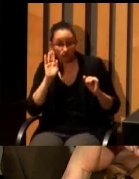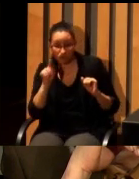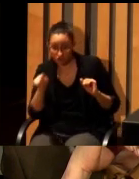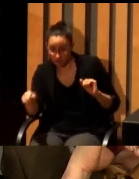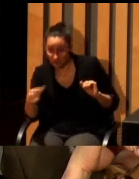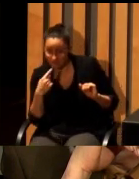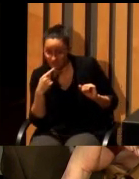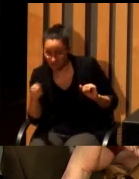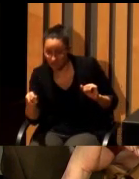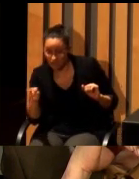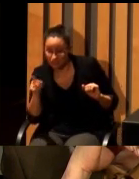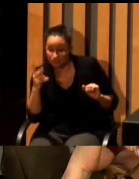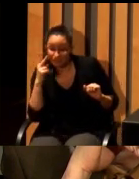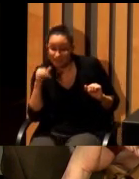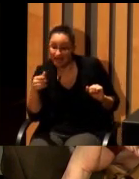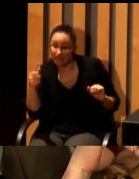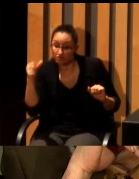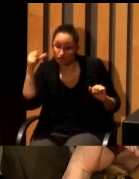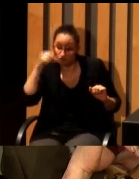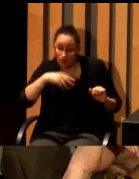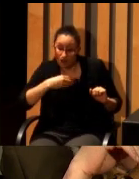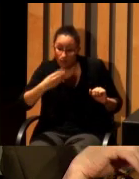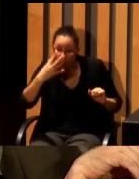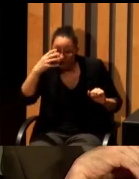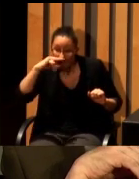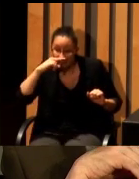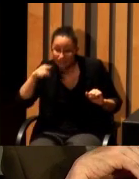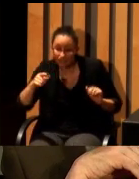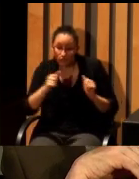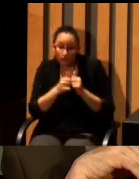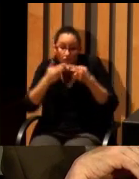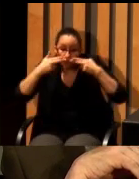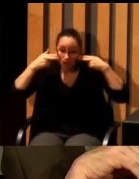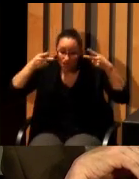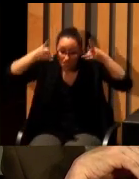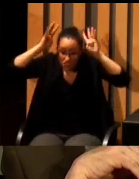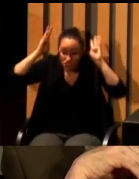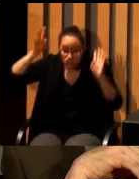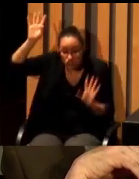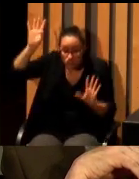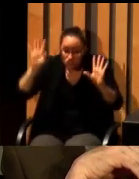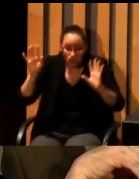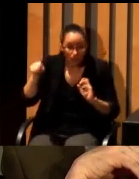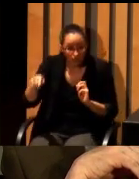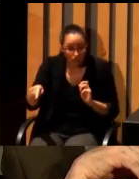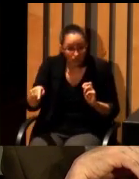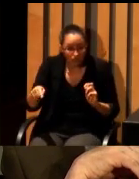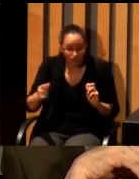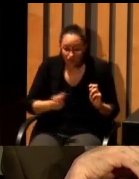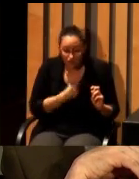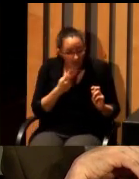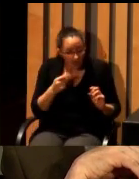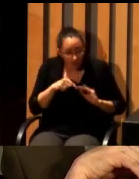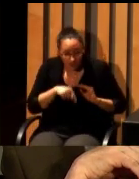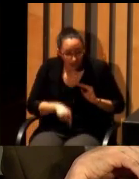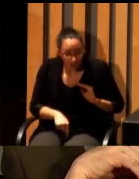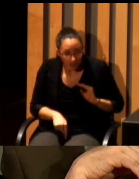a drunken white kid whooping it up in buckskin and war paint was so deeply objectionable on so many